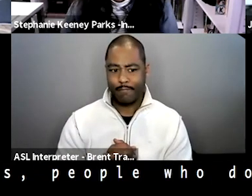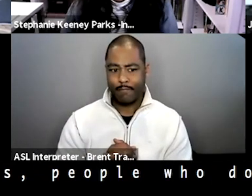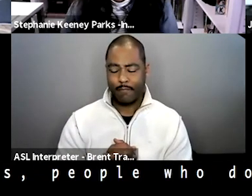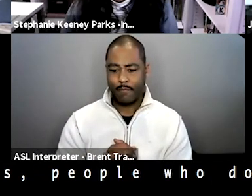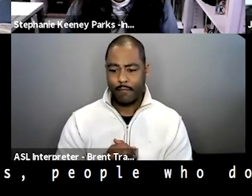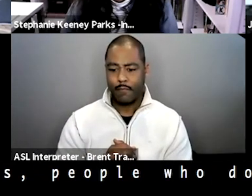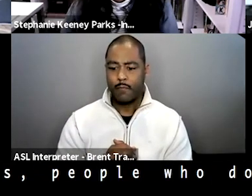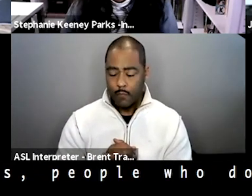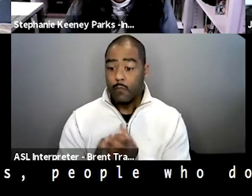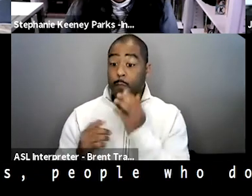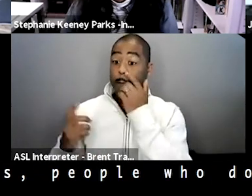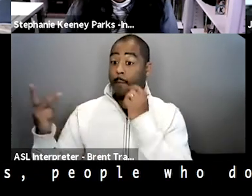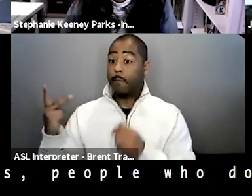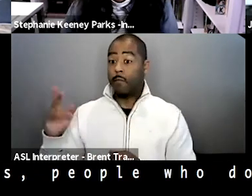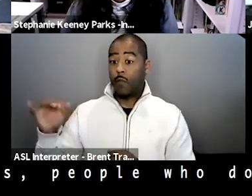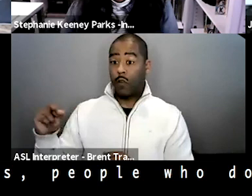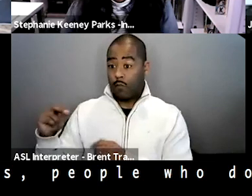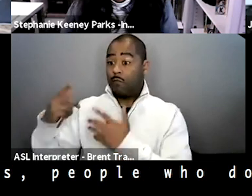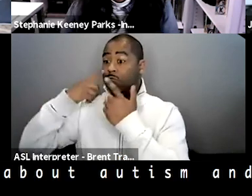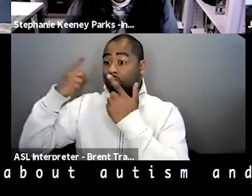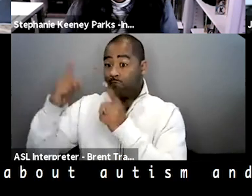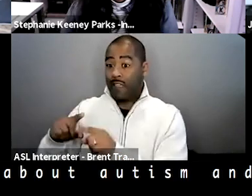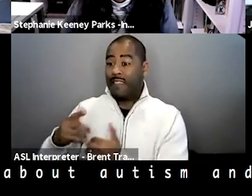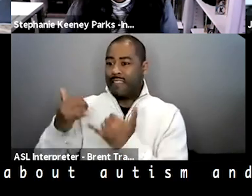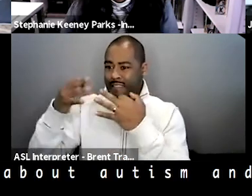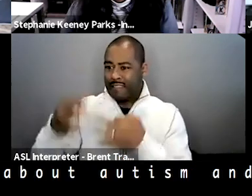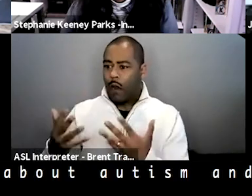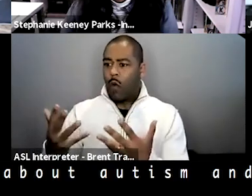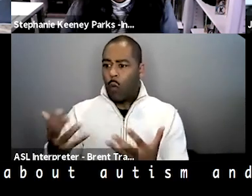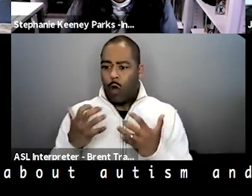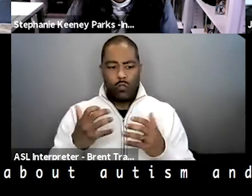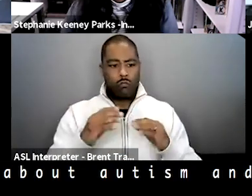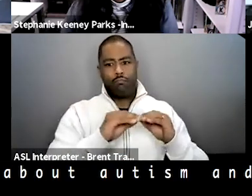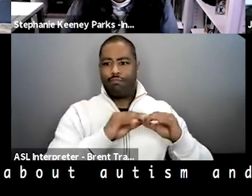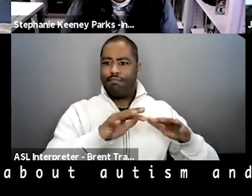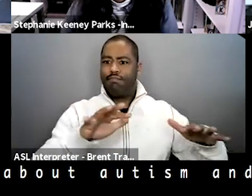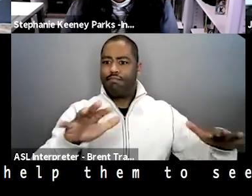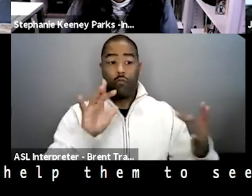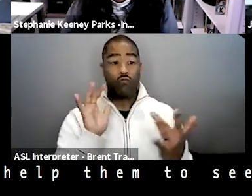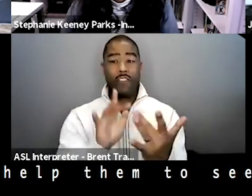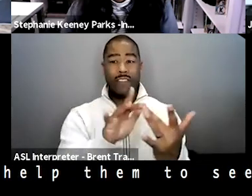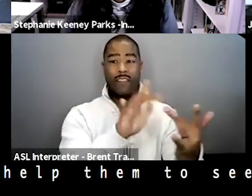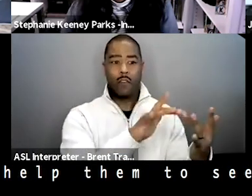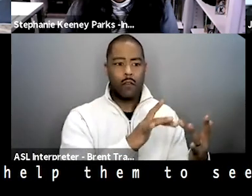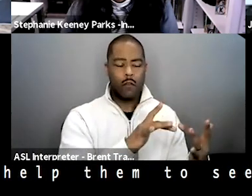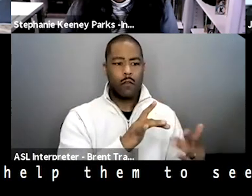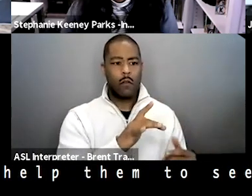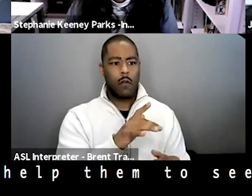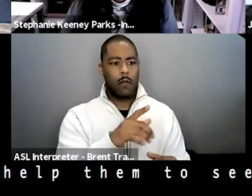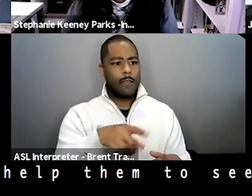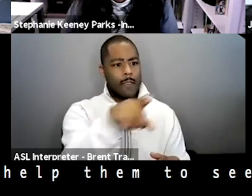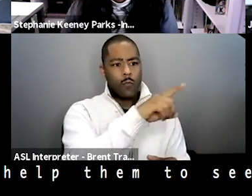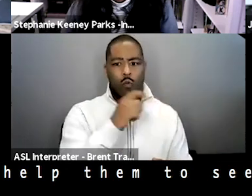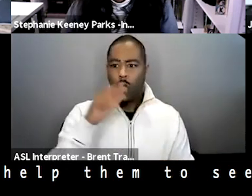we wanted to reach more people. We wanted to reach who we call the civilians, people who don't know as much about